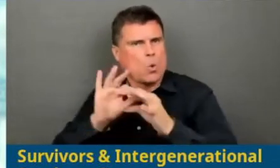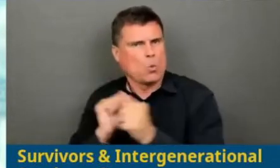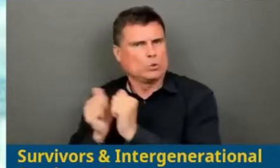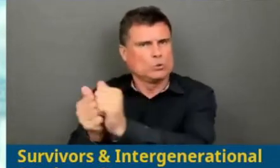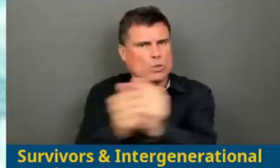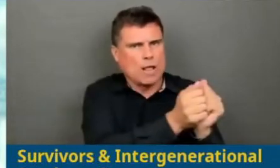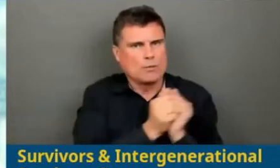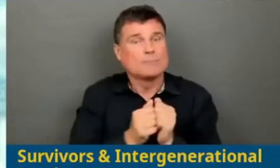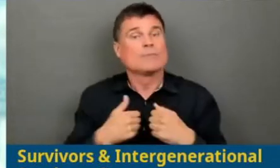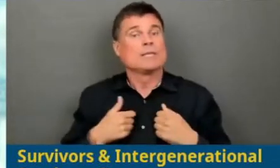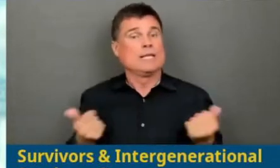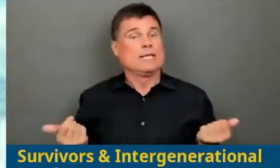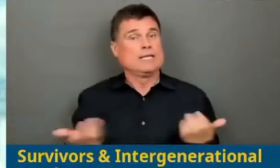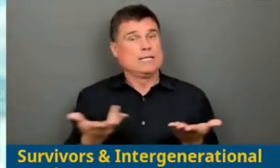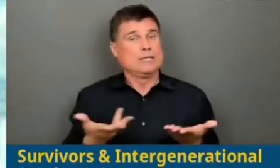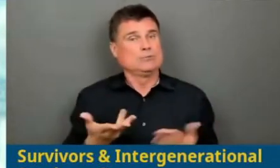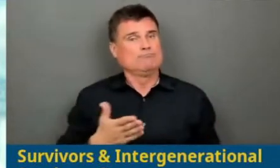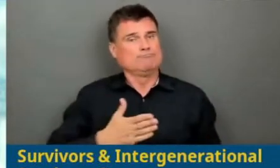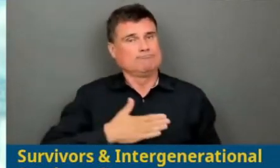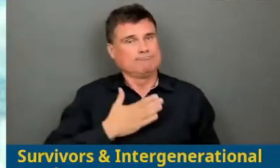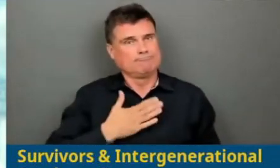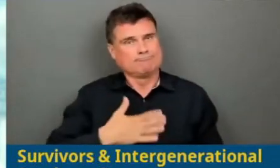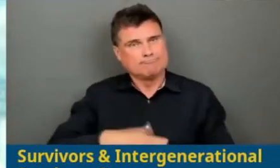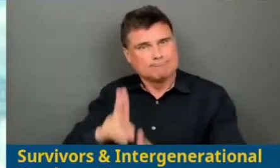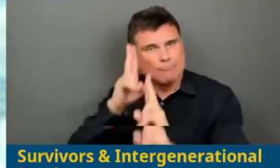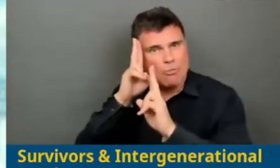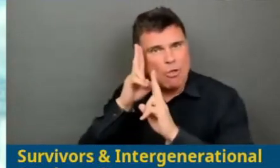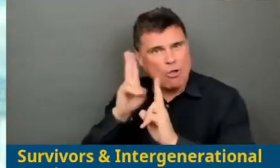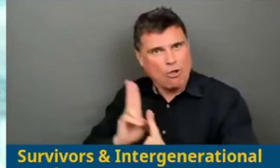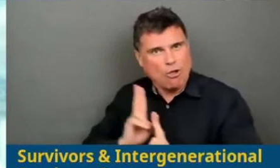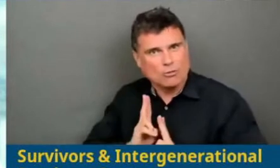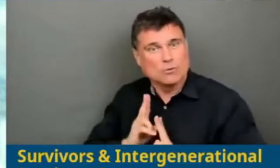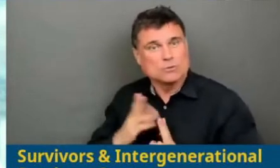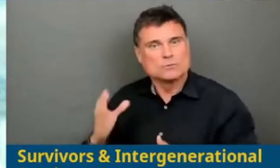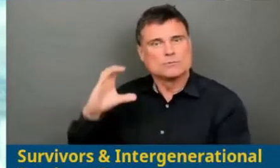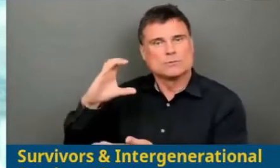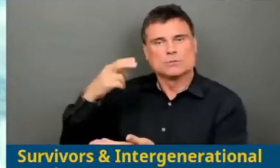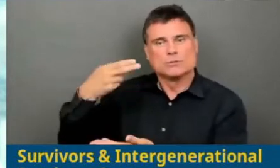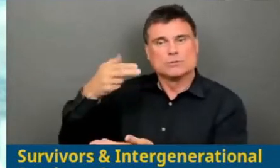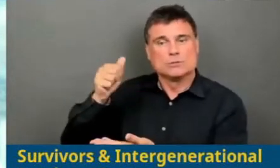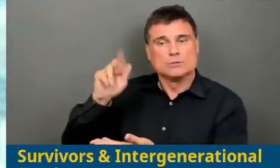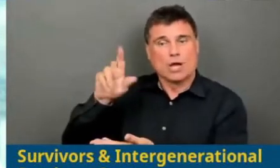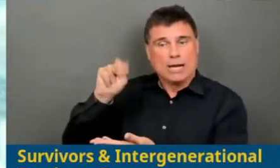here delighted and honored that Charlene Belleau,